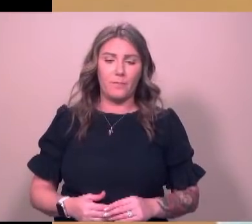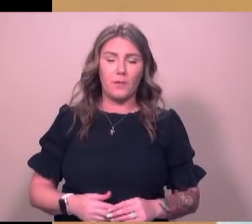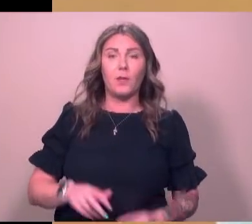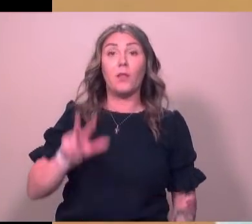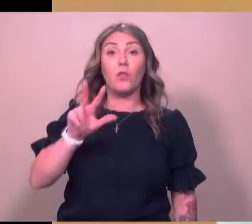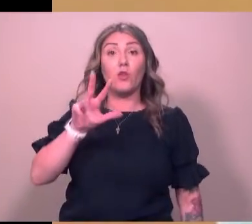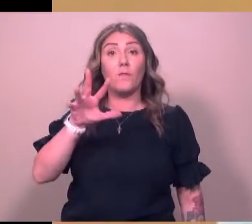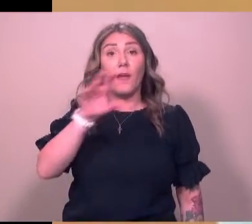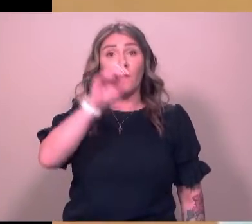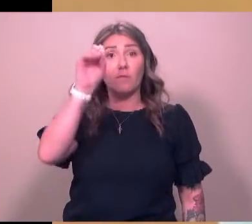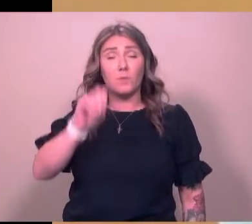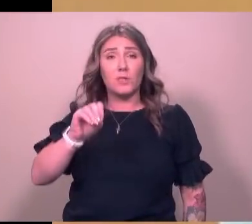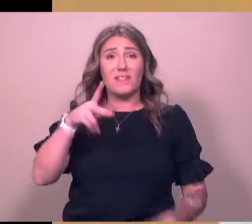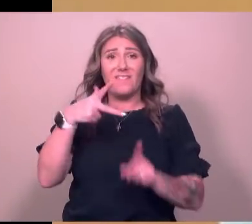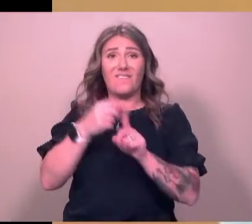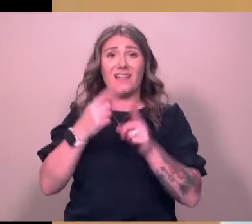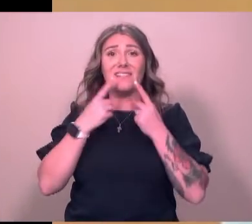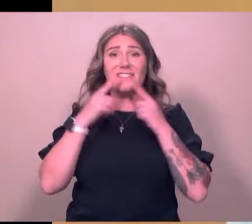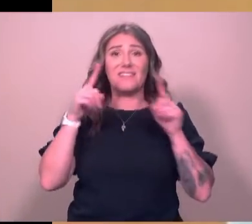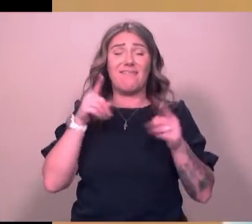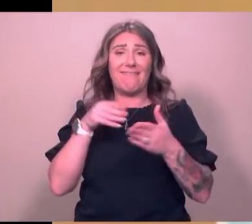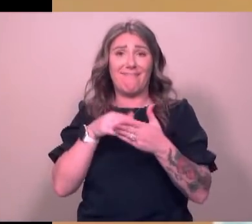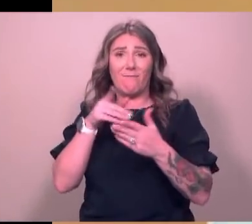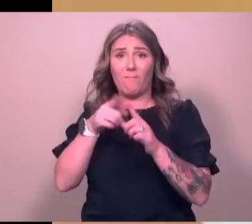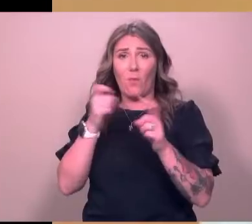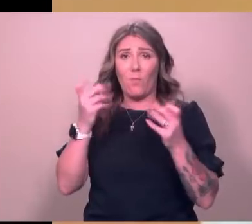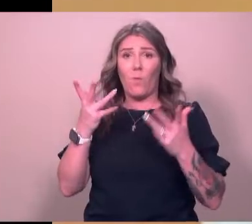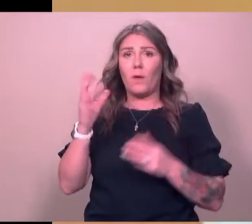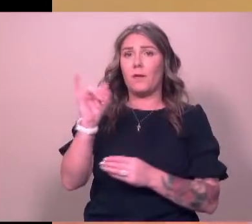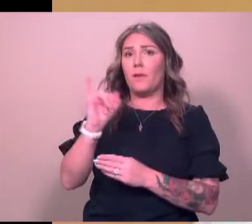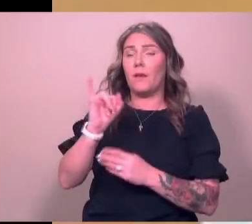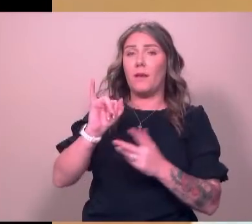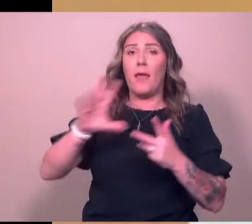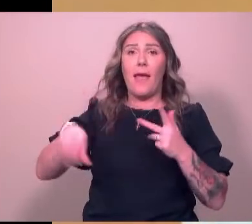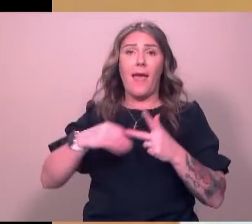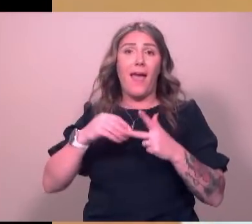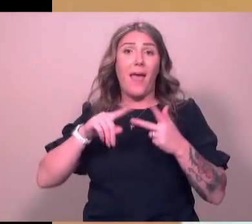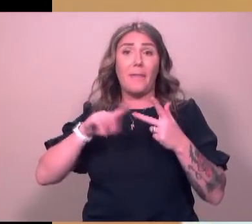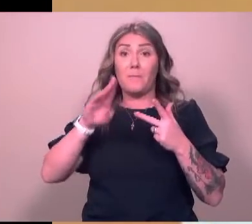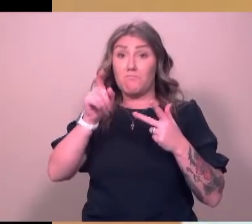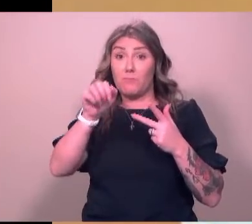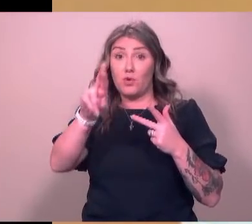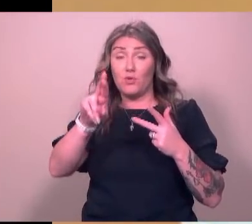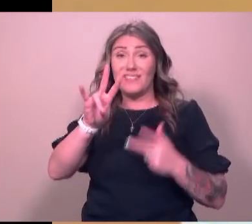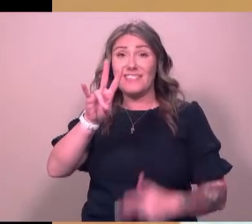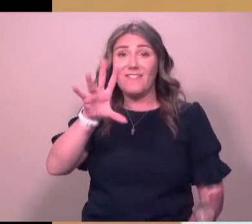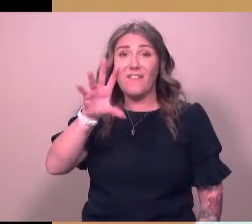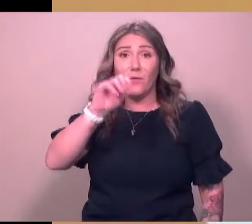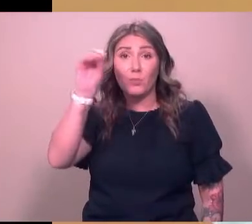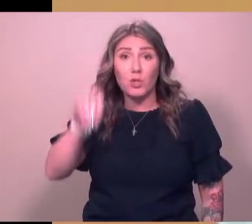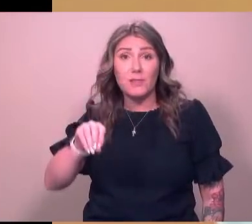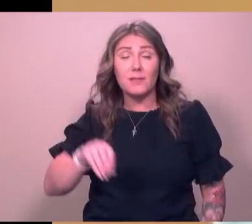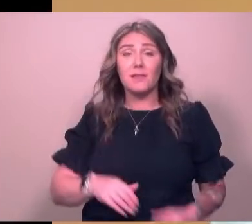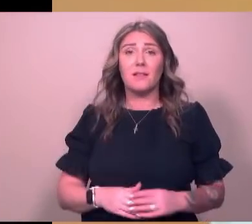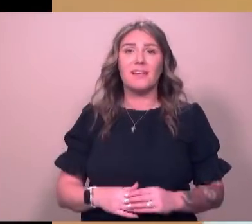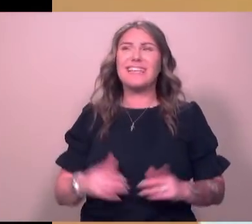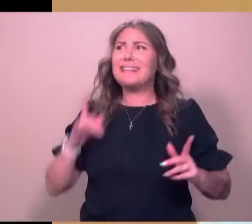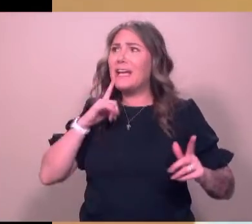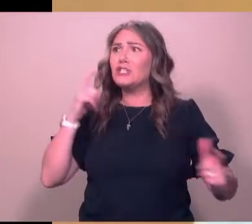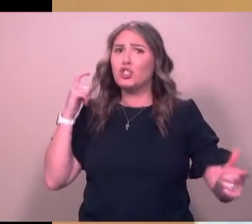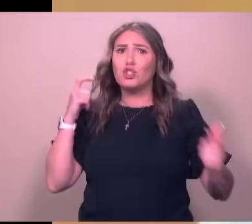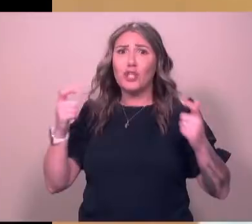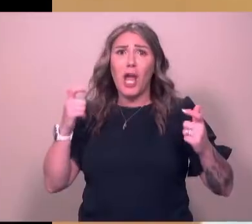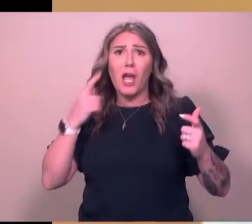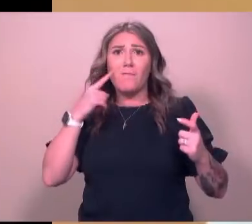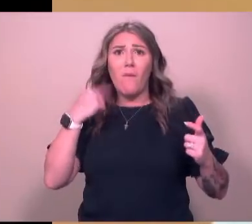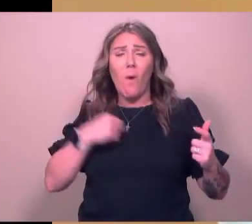35% vaccine efficacy against infection. Add a booster, 75%. That is huge. And that is